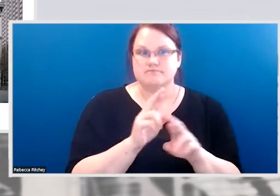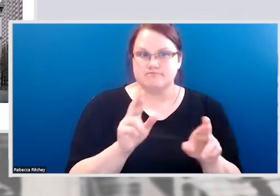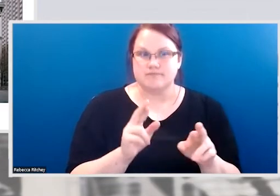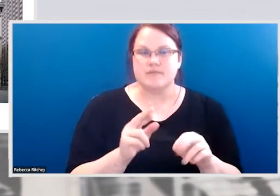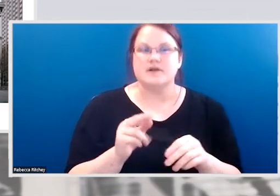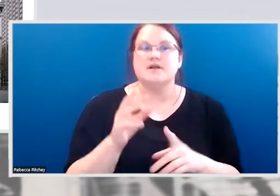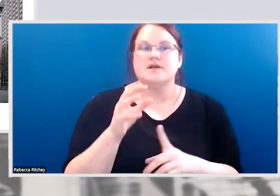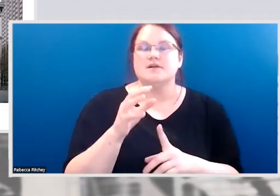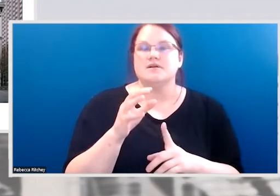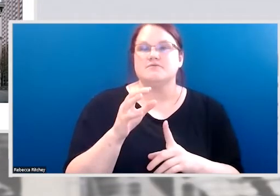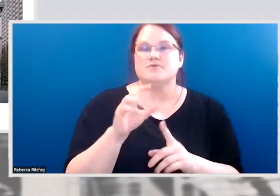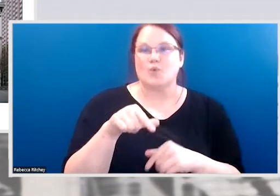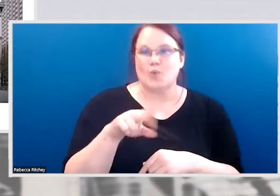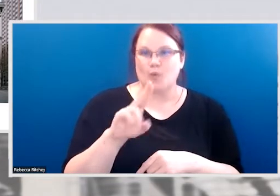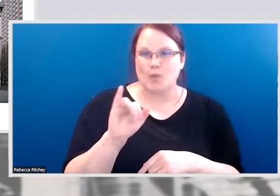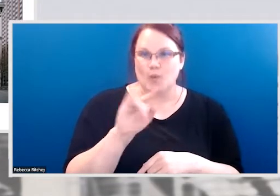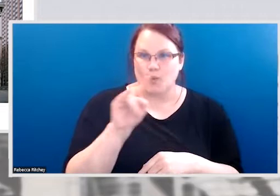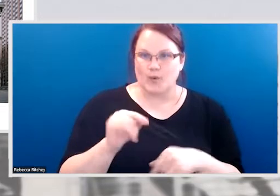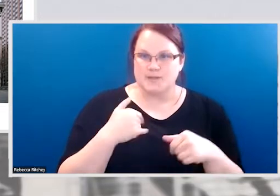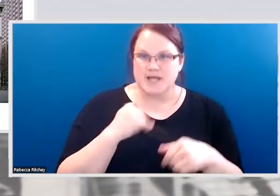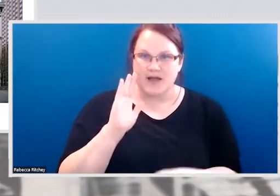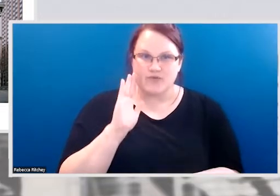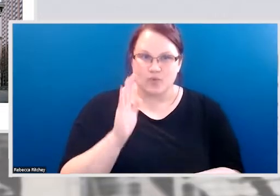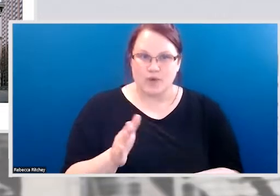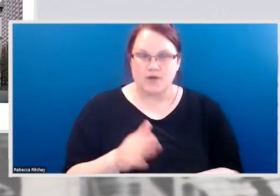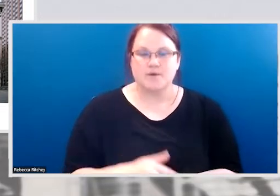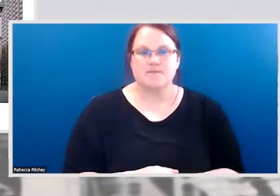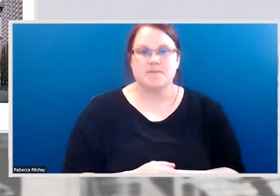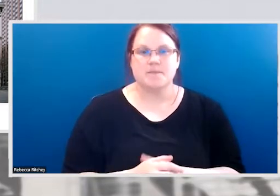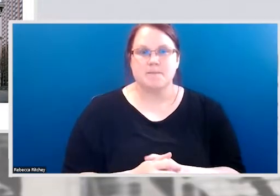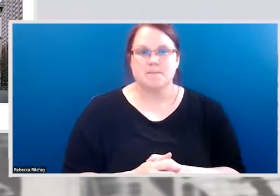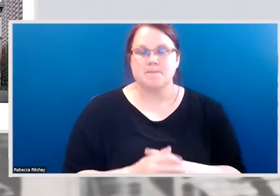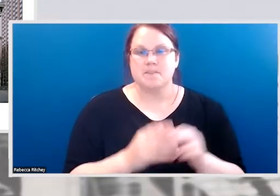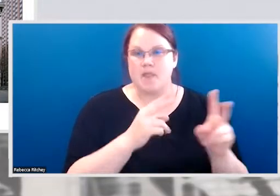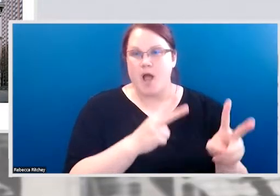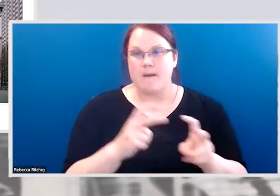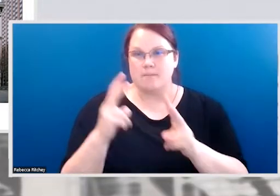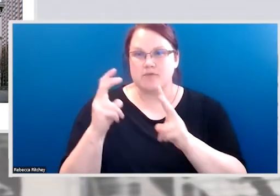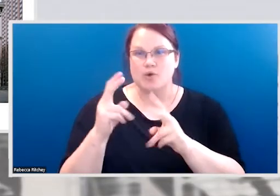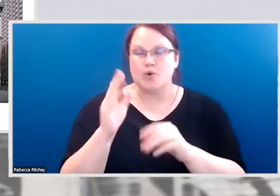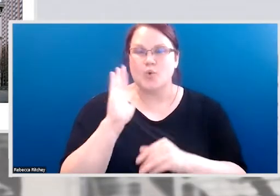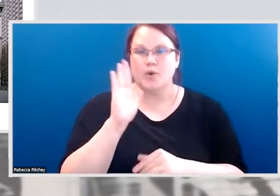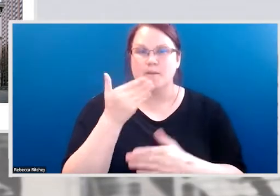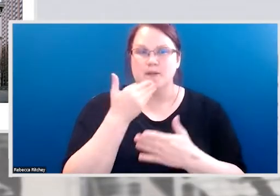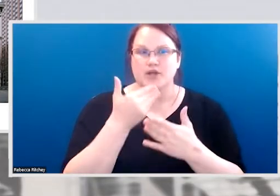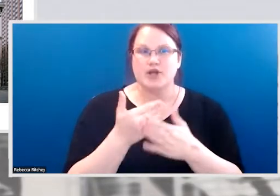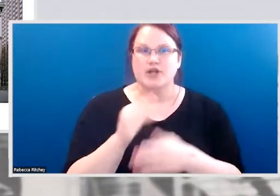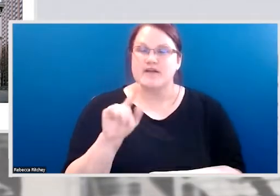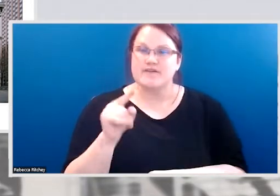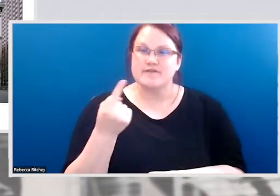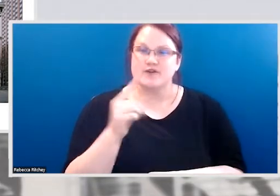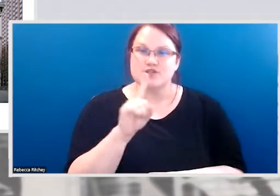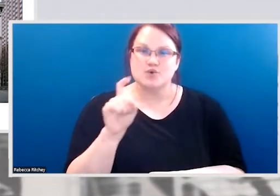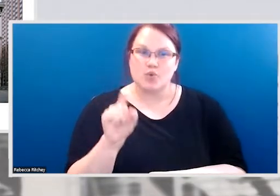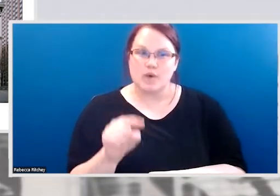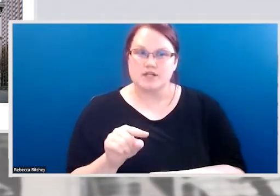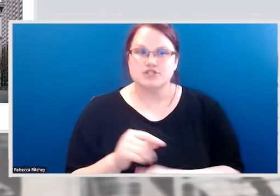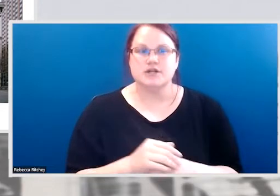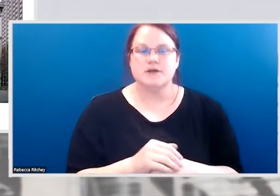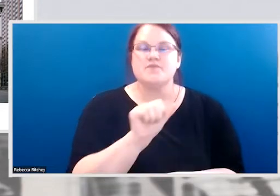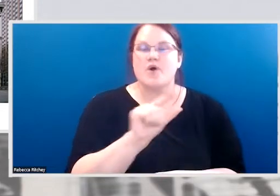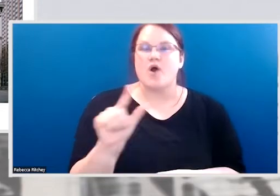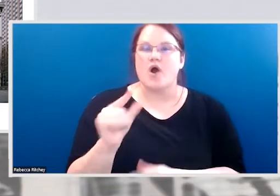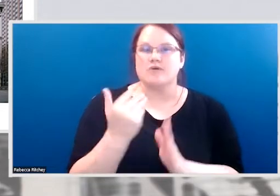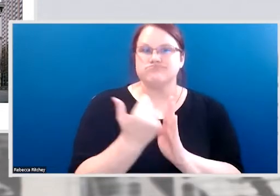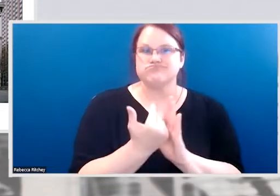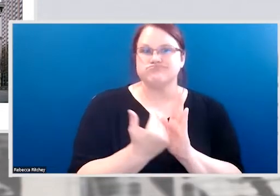quick capital quiz. Alex, if you want to load that up for us, that would be great. So the first question in the poll is, all of the